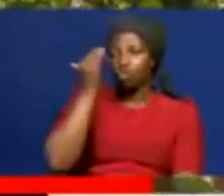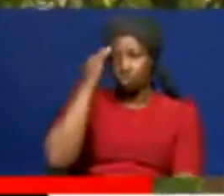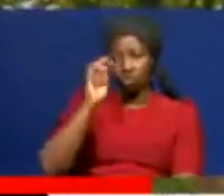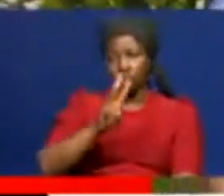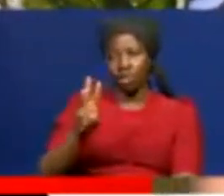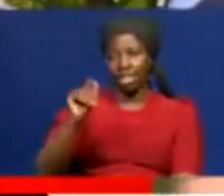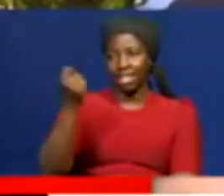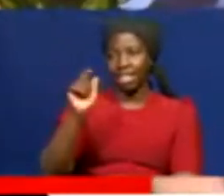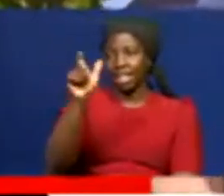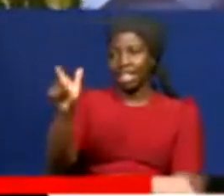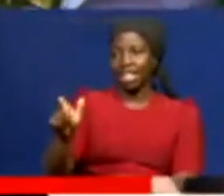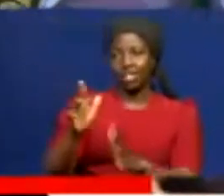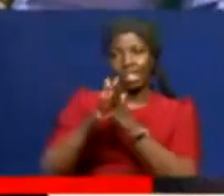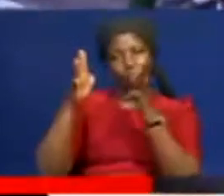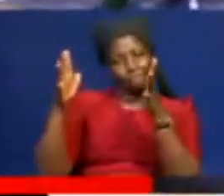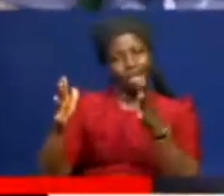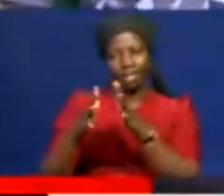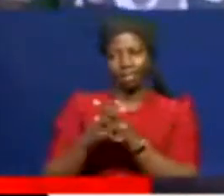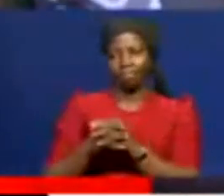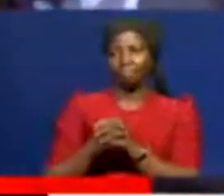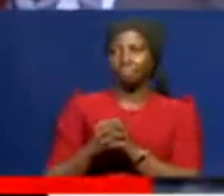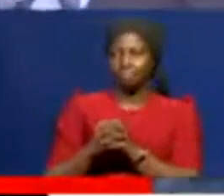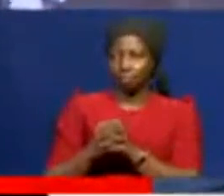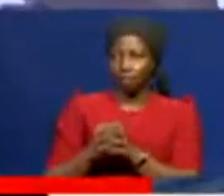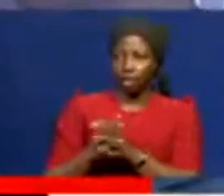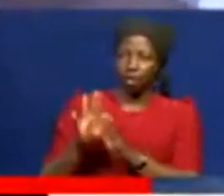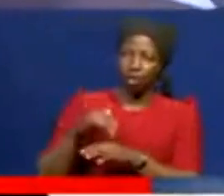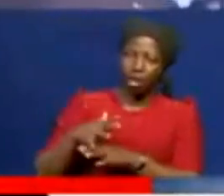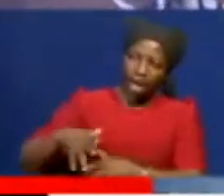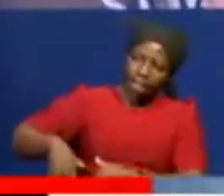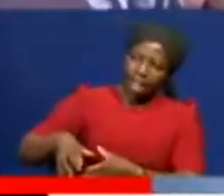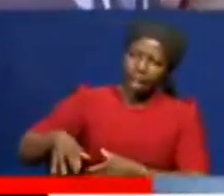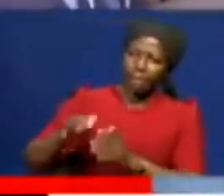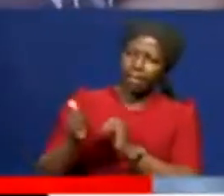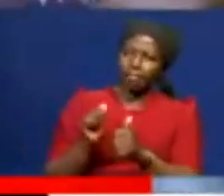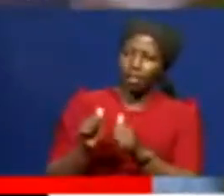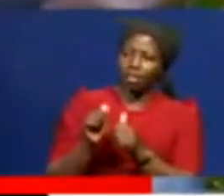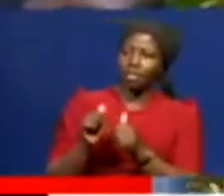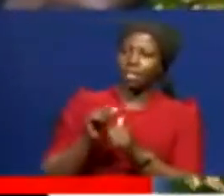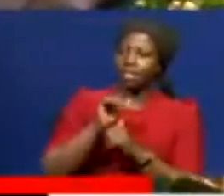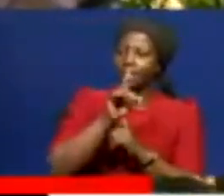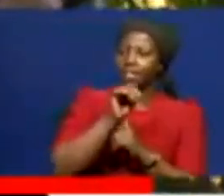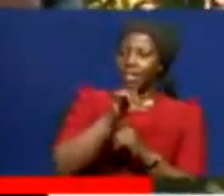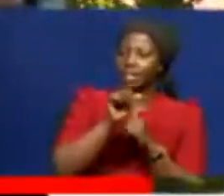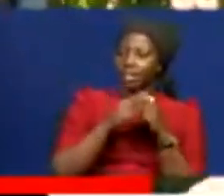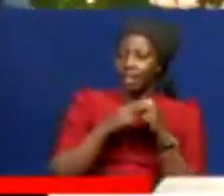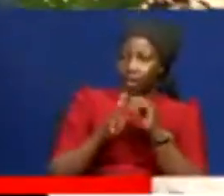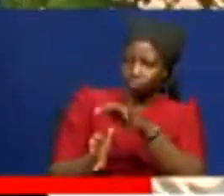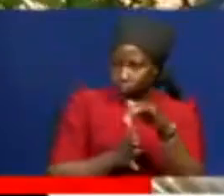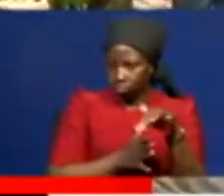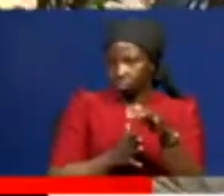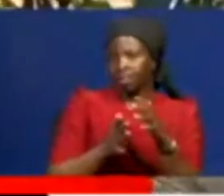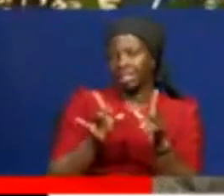is quite big, is a big name in terms of rugby sport. Apart from the Dala Sevens and